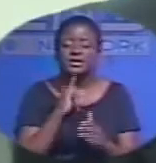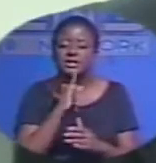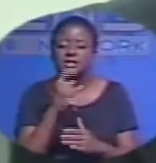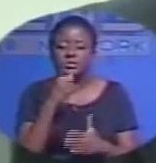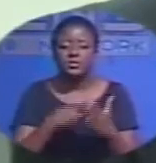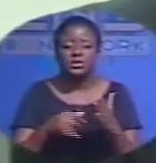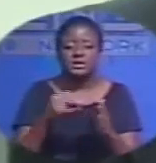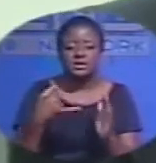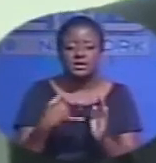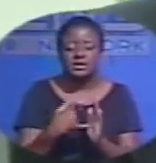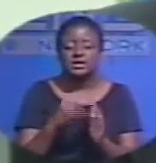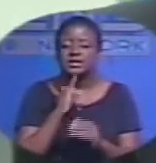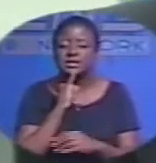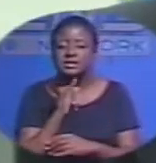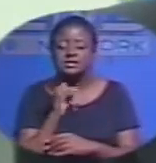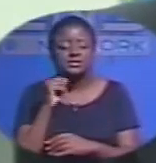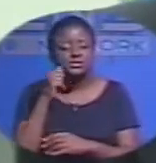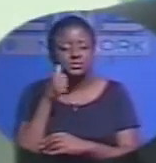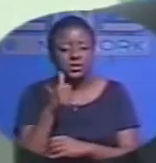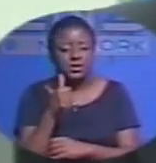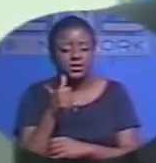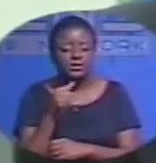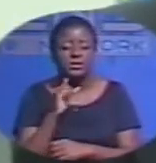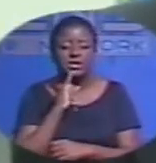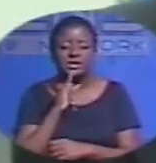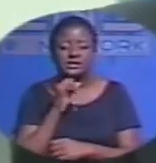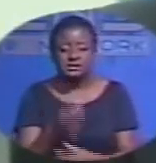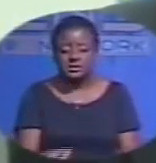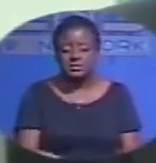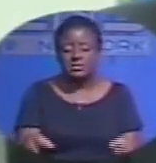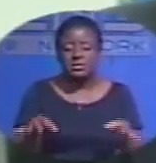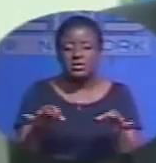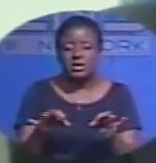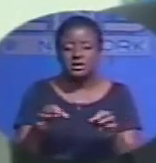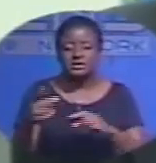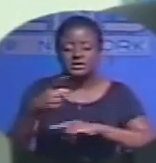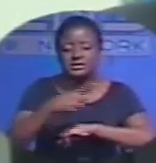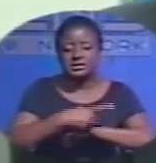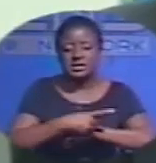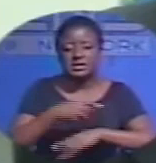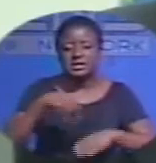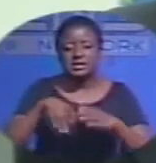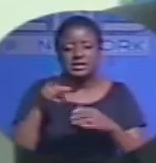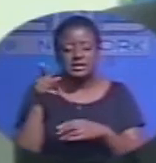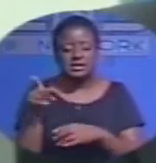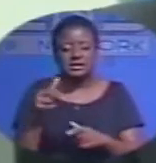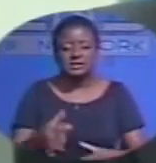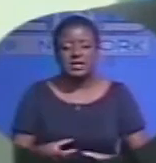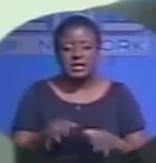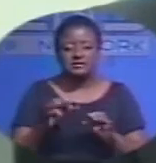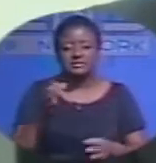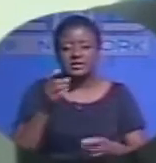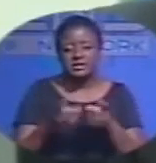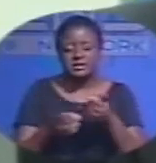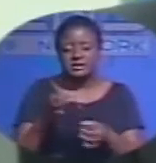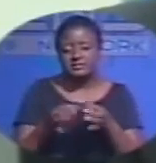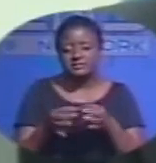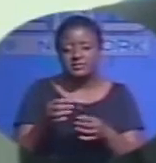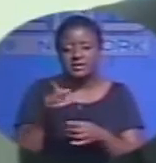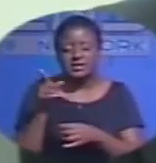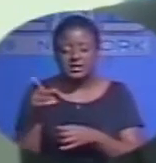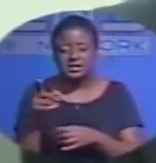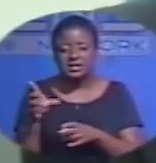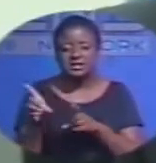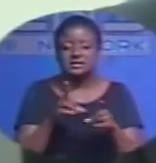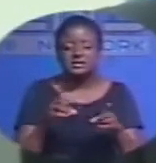and tomorrow is an important day in his life if he does resign, because